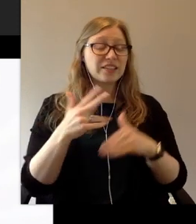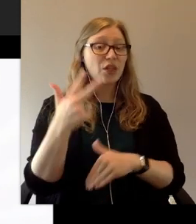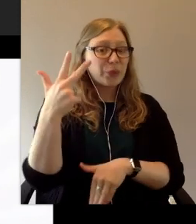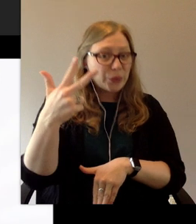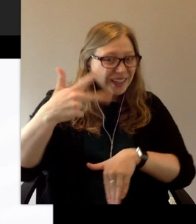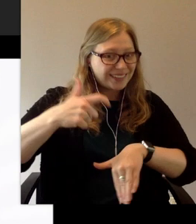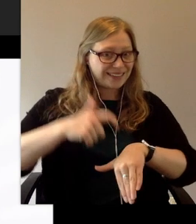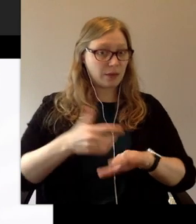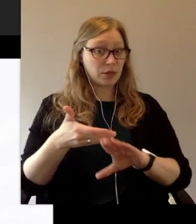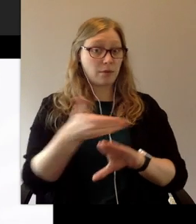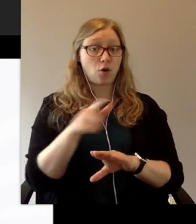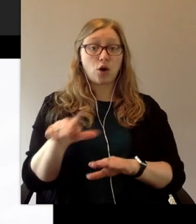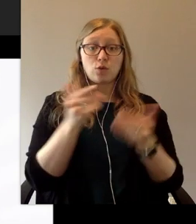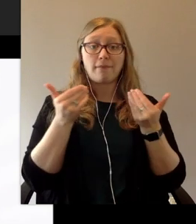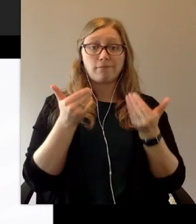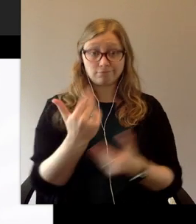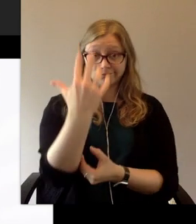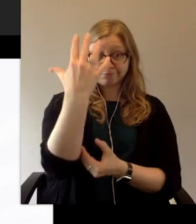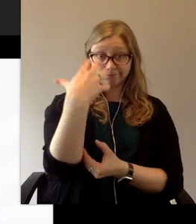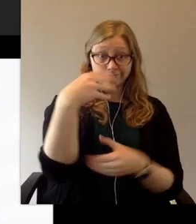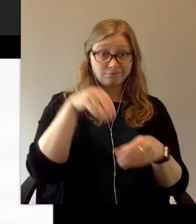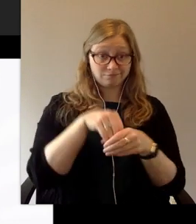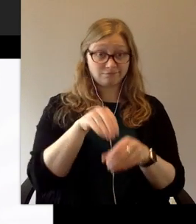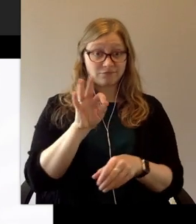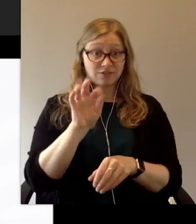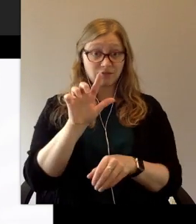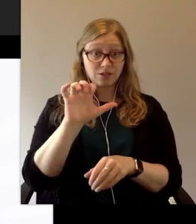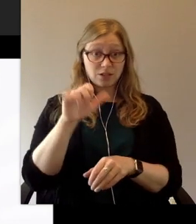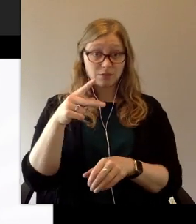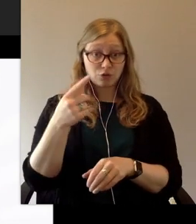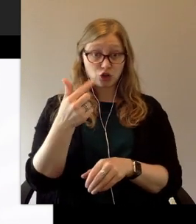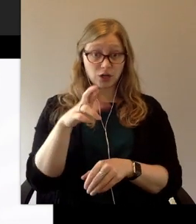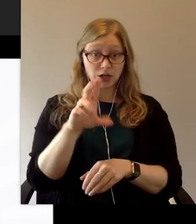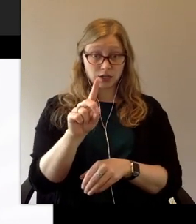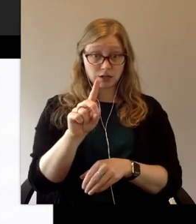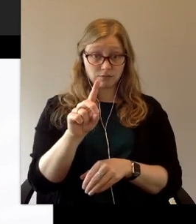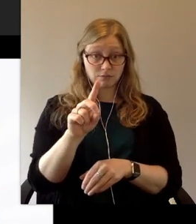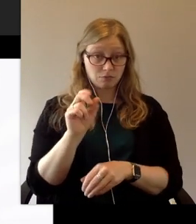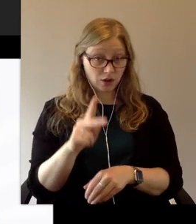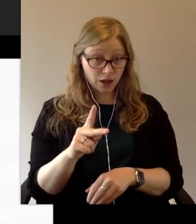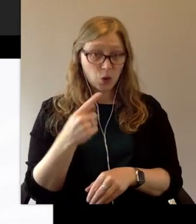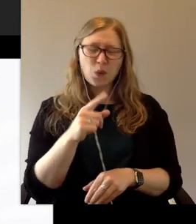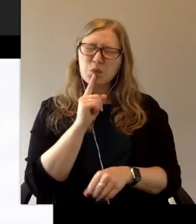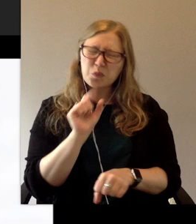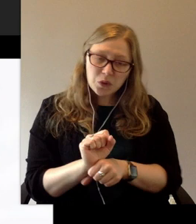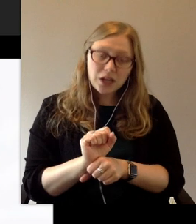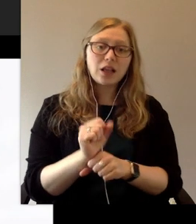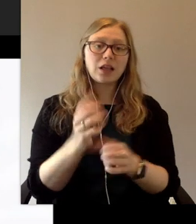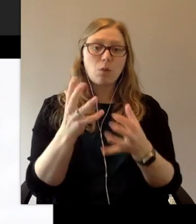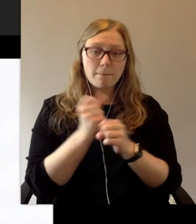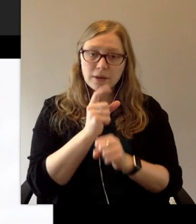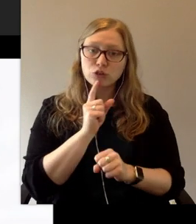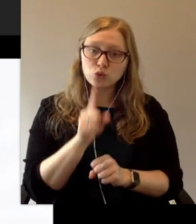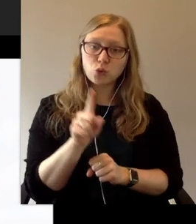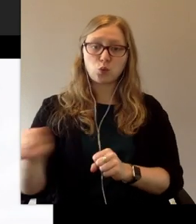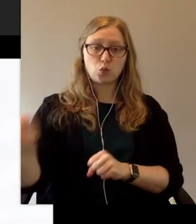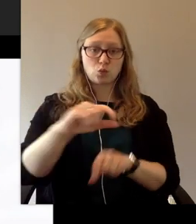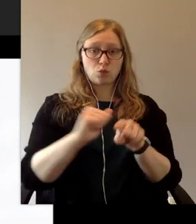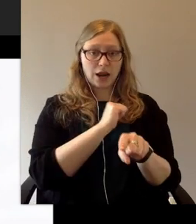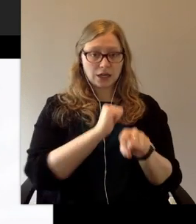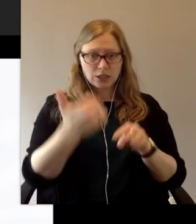3 times before you record your final Flipgrid video. Okay, we really want you to make sure you practice so that you know what's